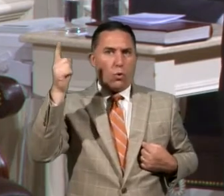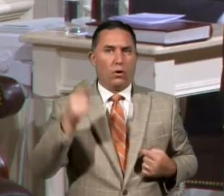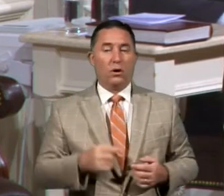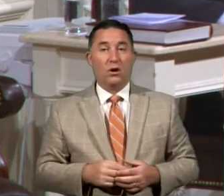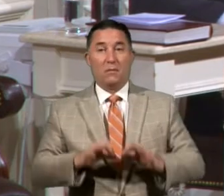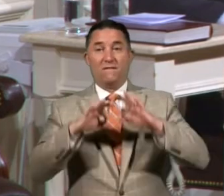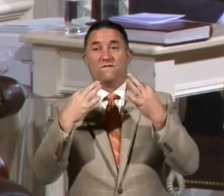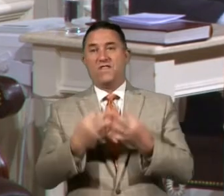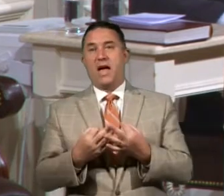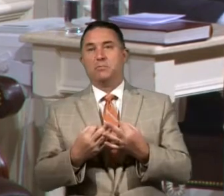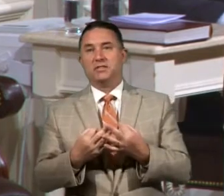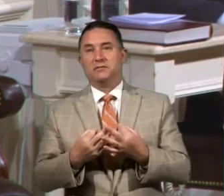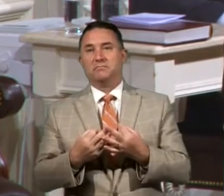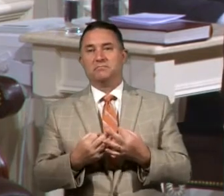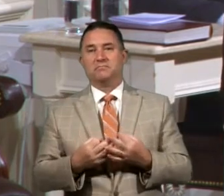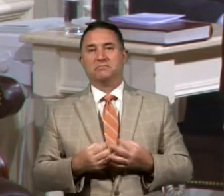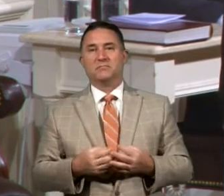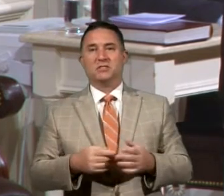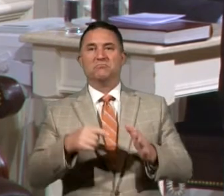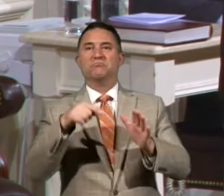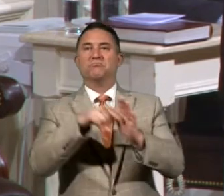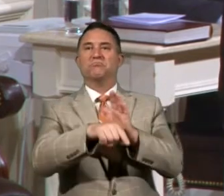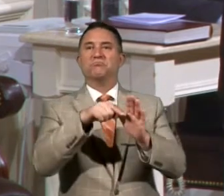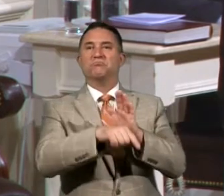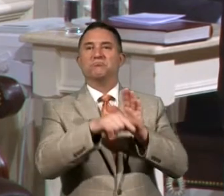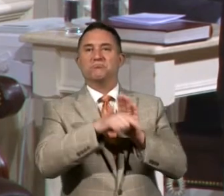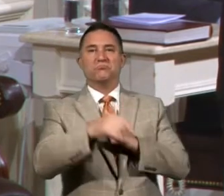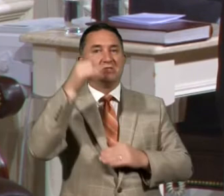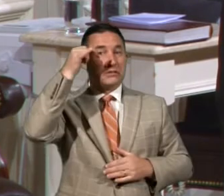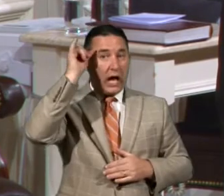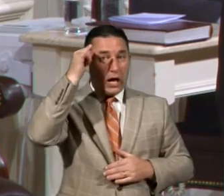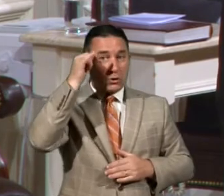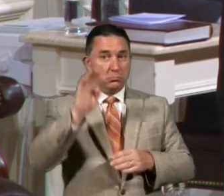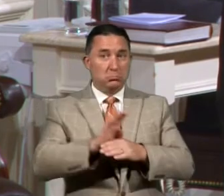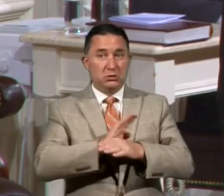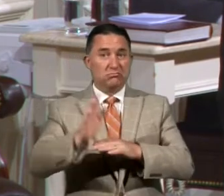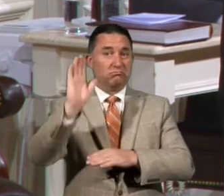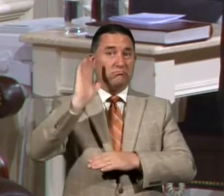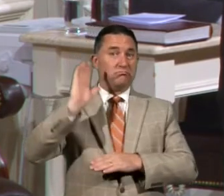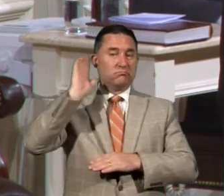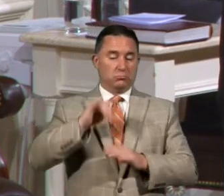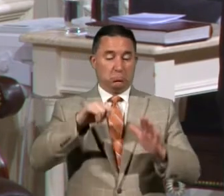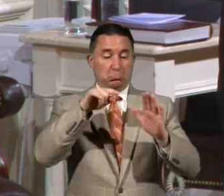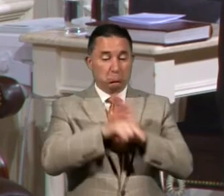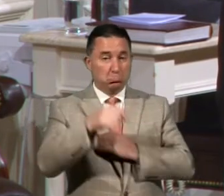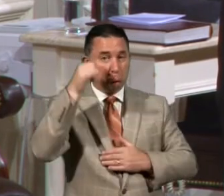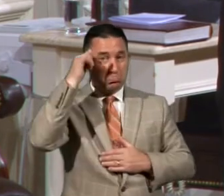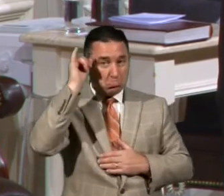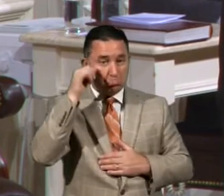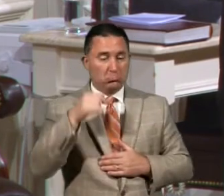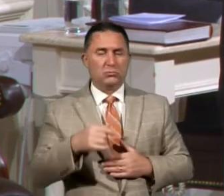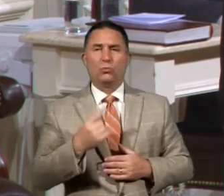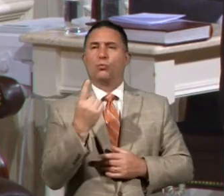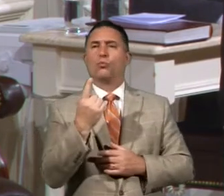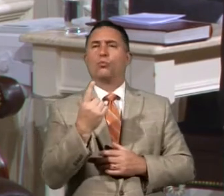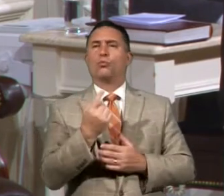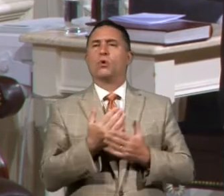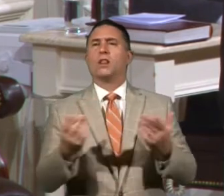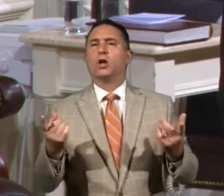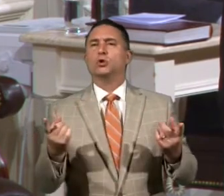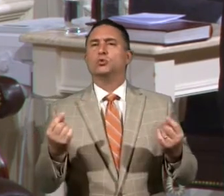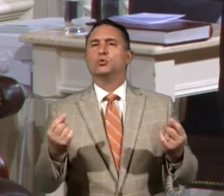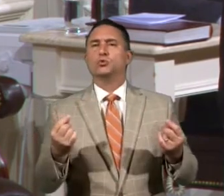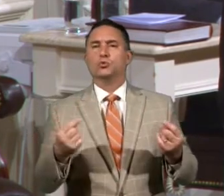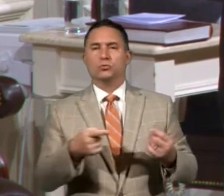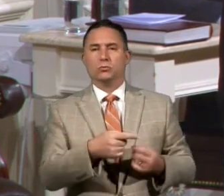My family was in the cattle slaughtering business. And when we would slaughter all those animals, one of the things that we would get